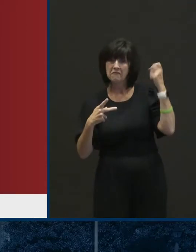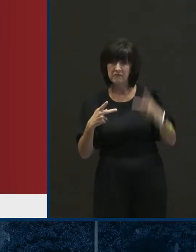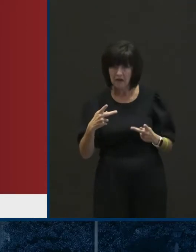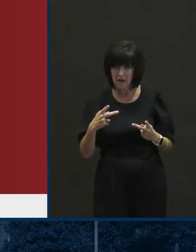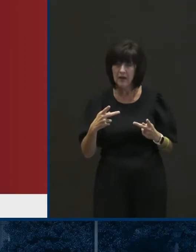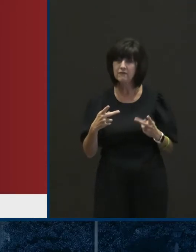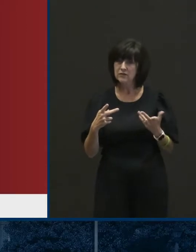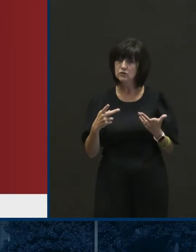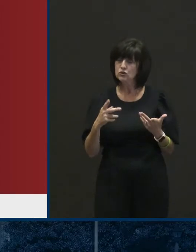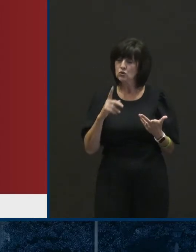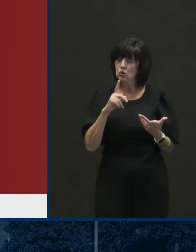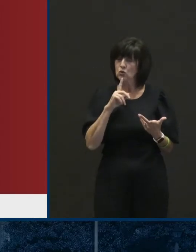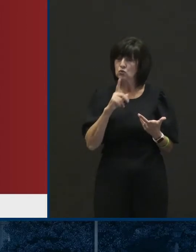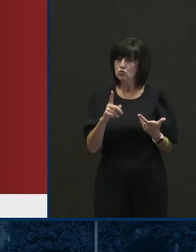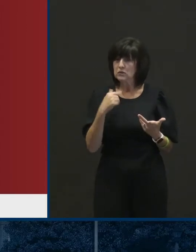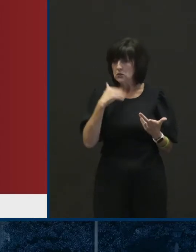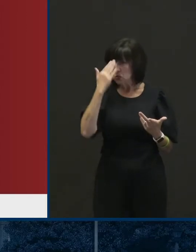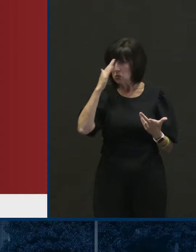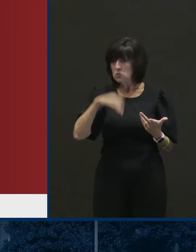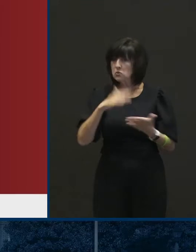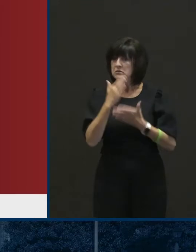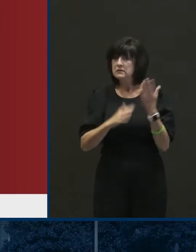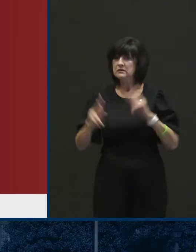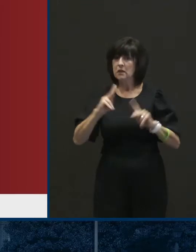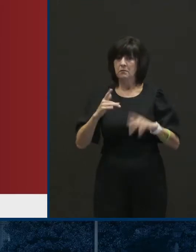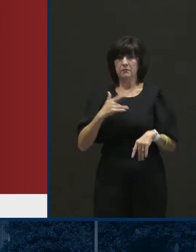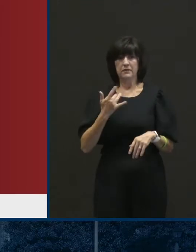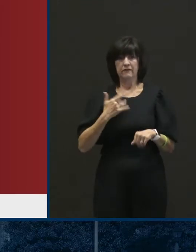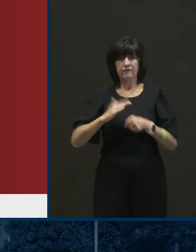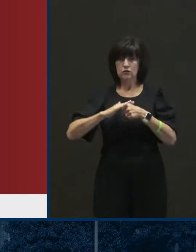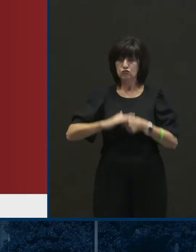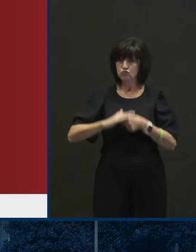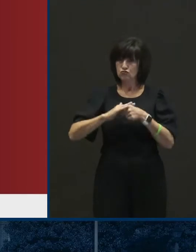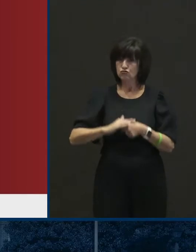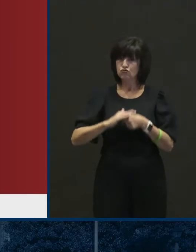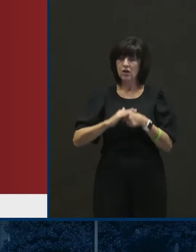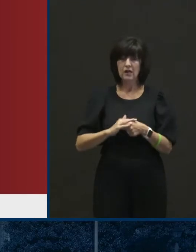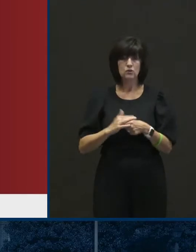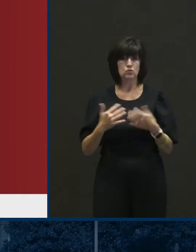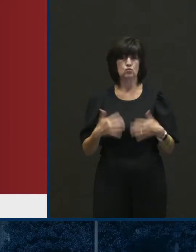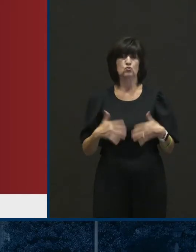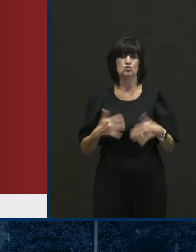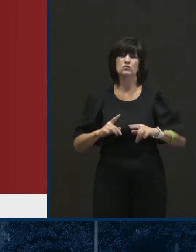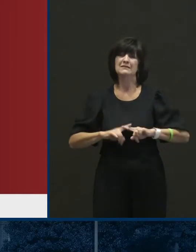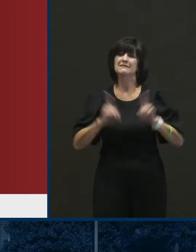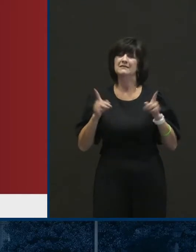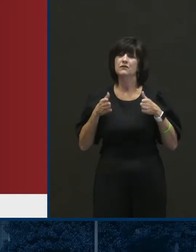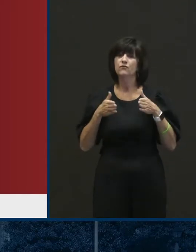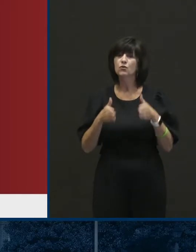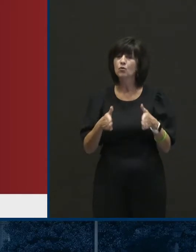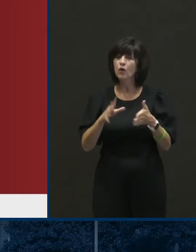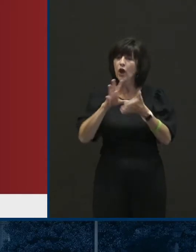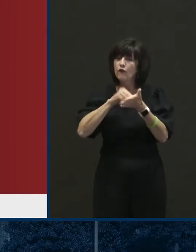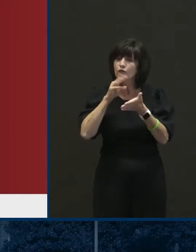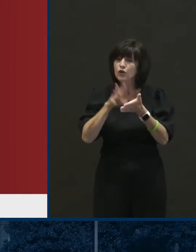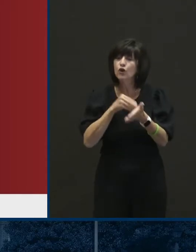them as I have this week. But we'll continue to try to support the